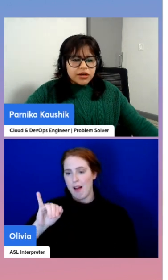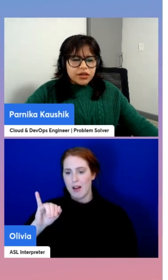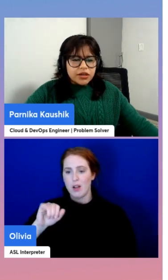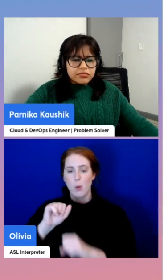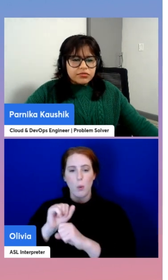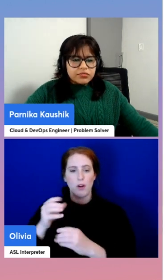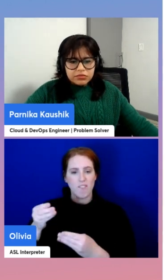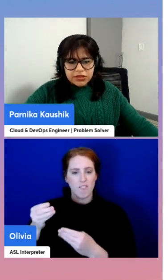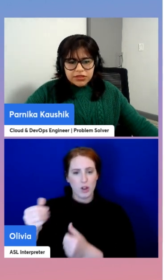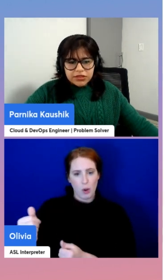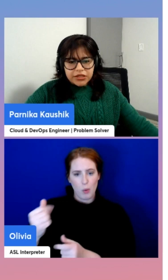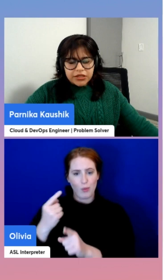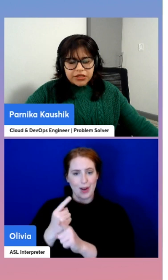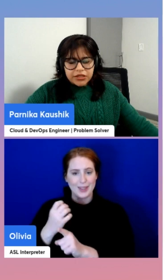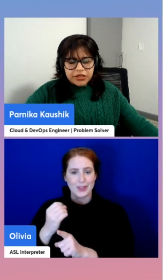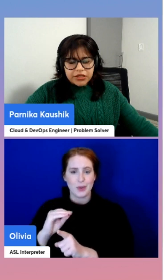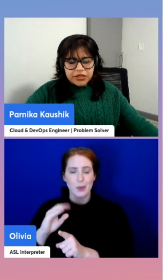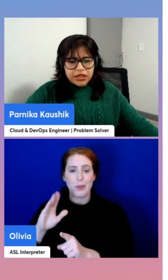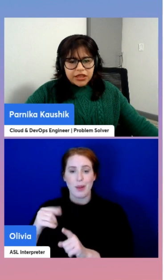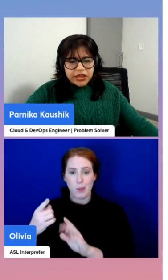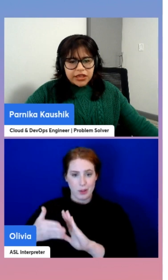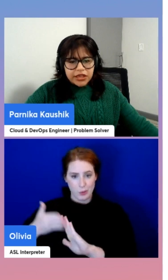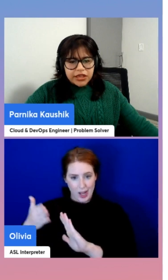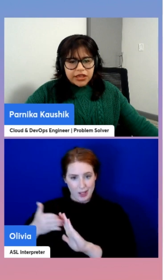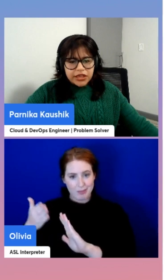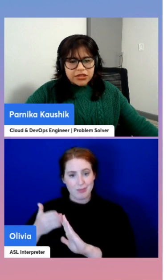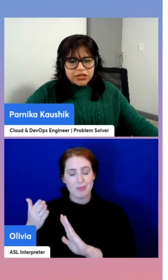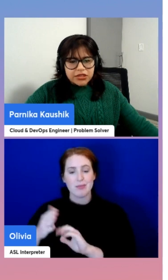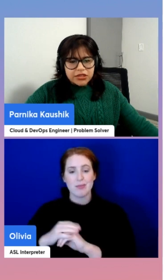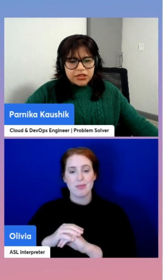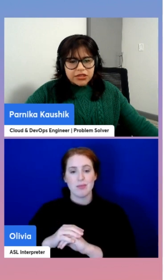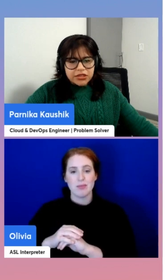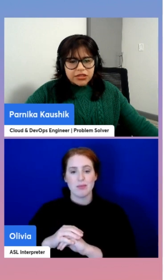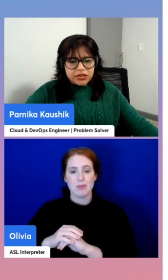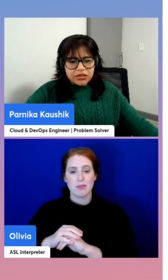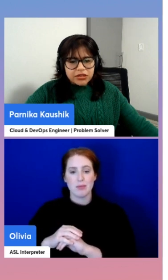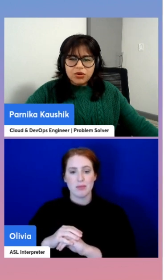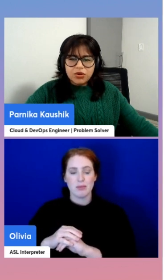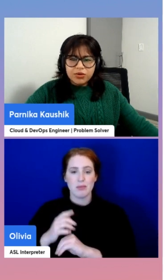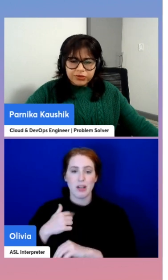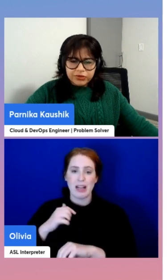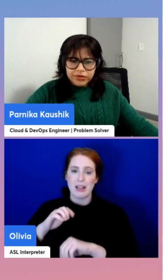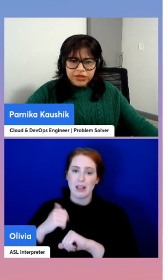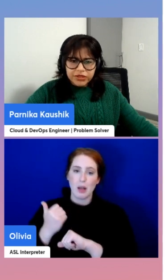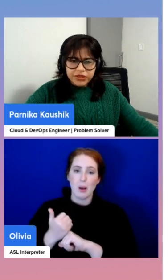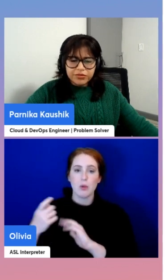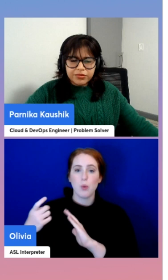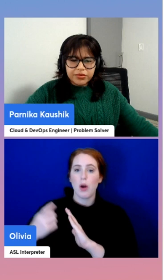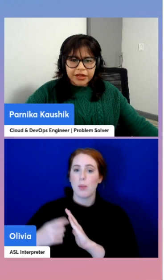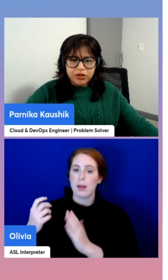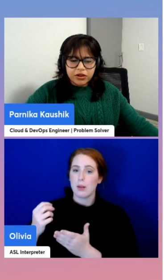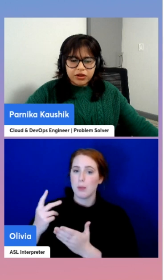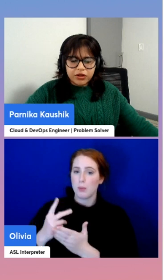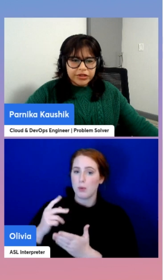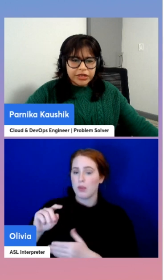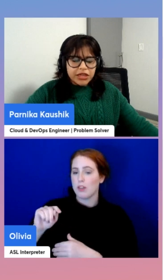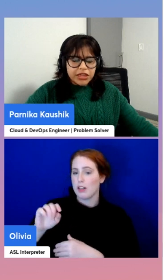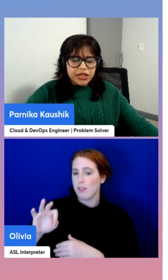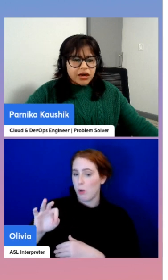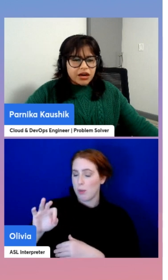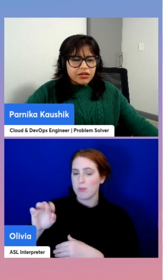So that's run. And we're now going to see, I've set it up to auto-approve, Terraform apply